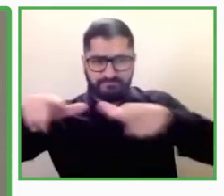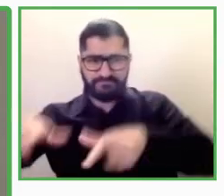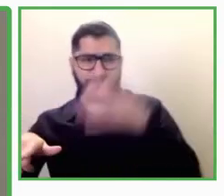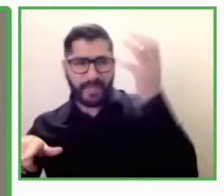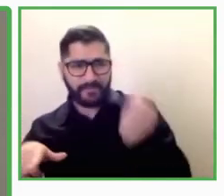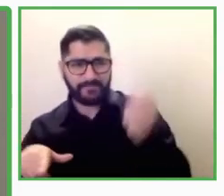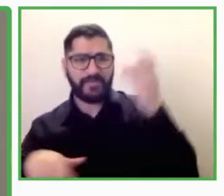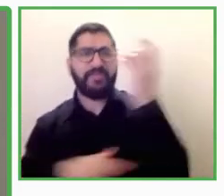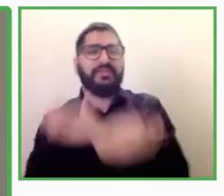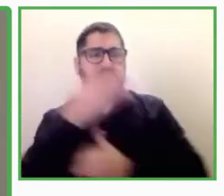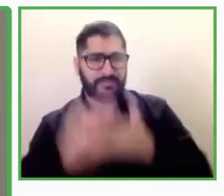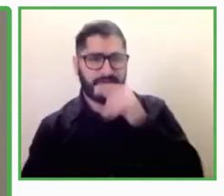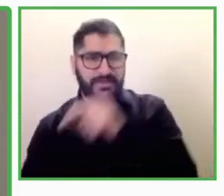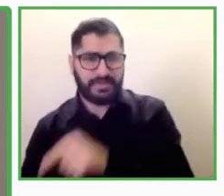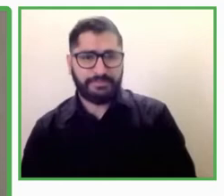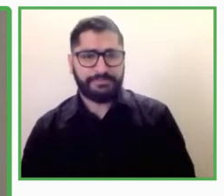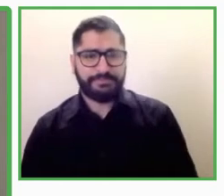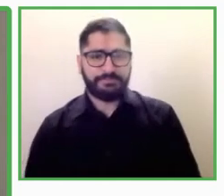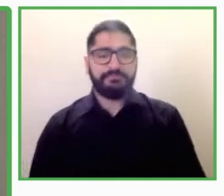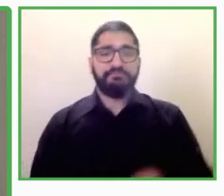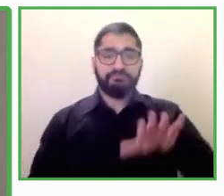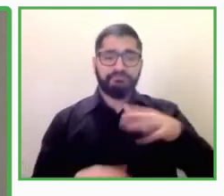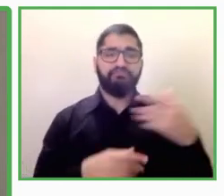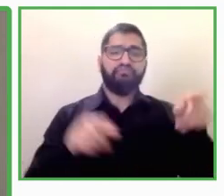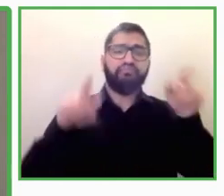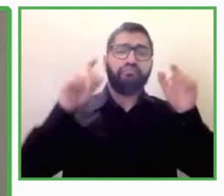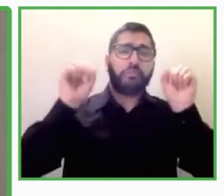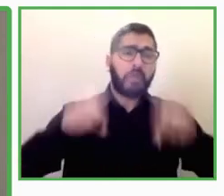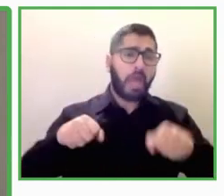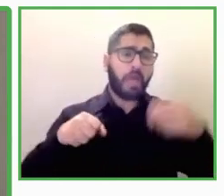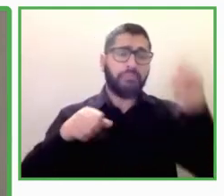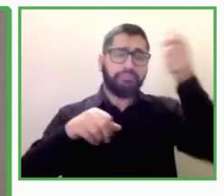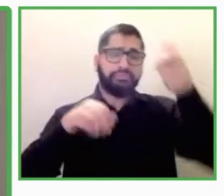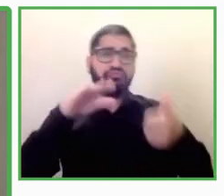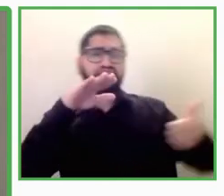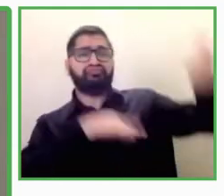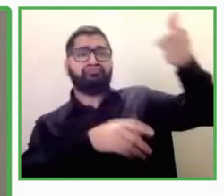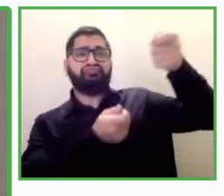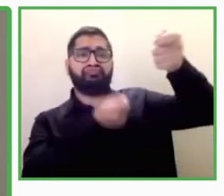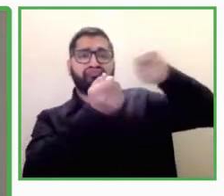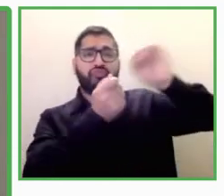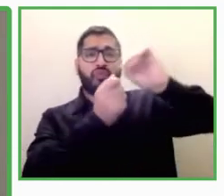all the levels. It's important for disabled people to be included at all levels.